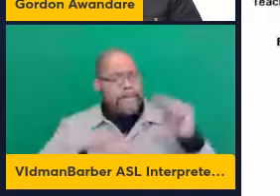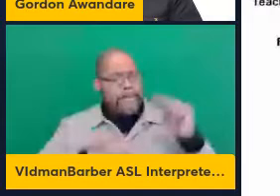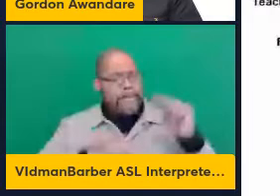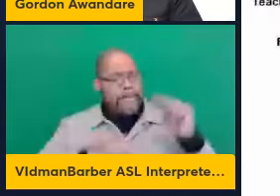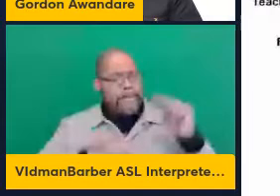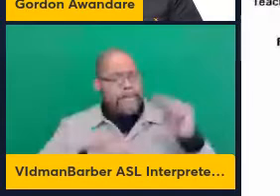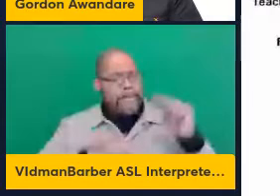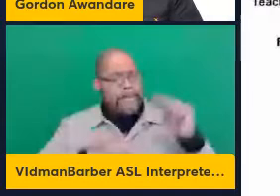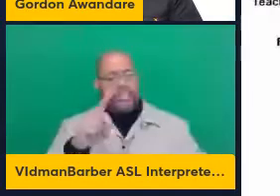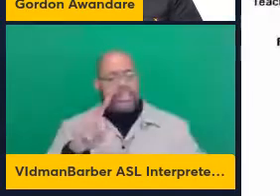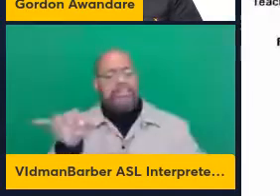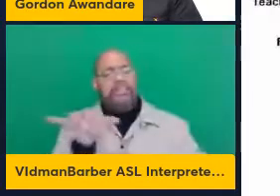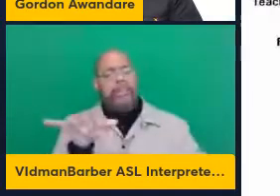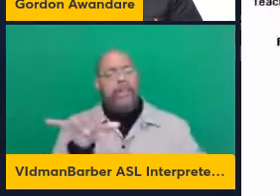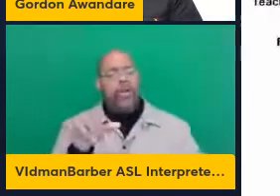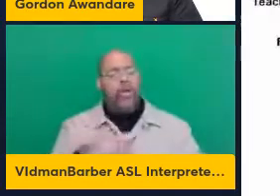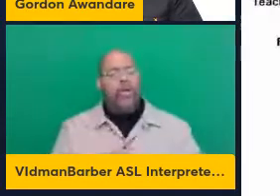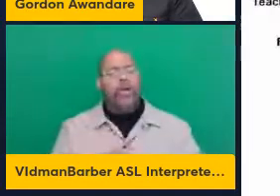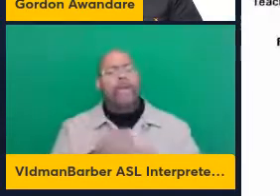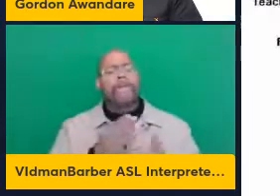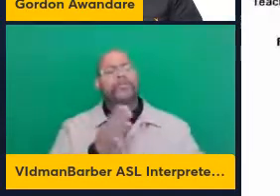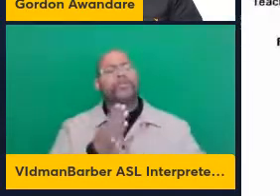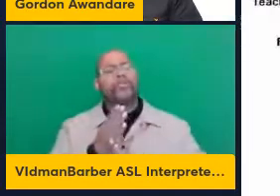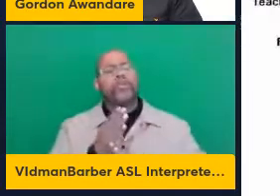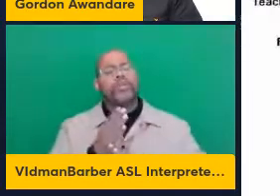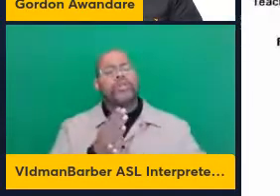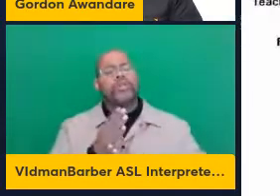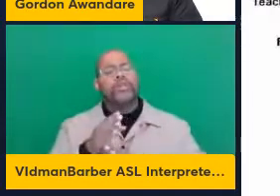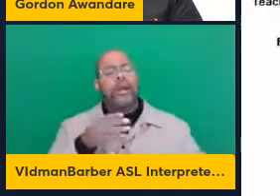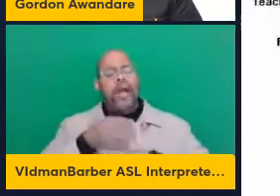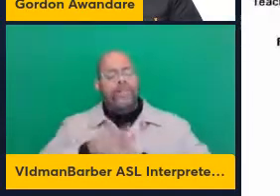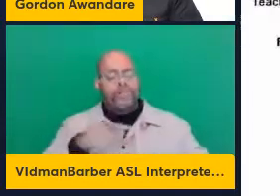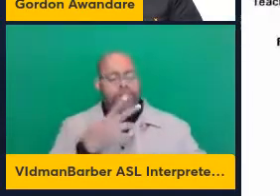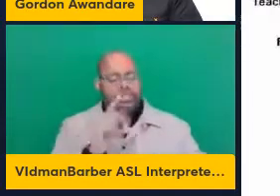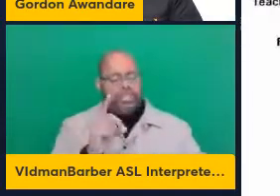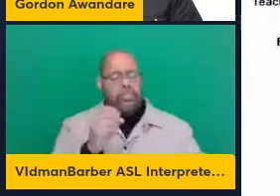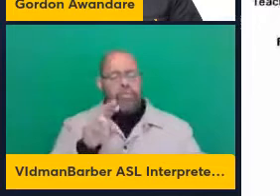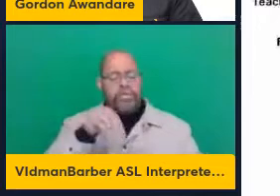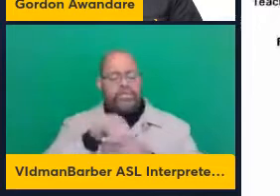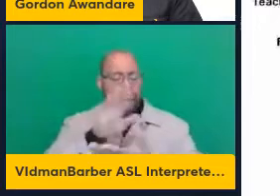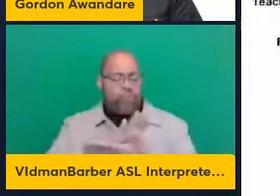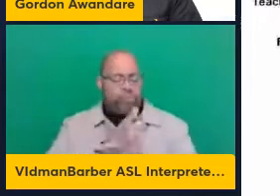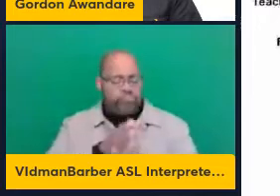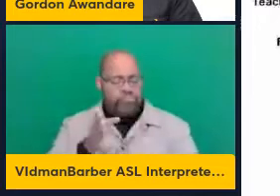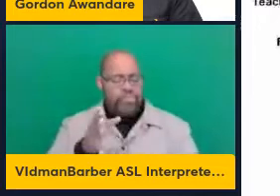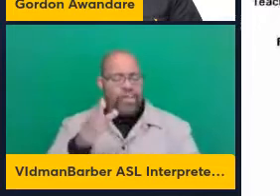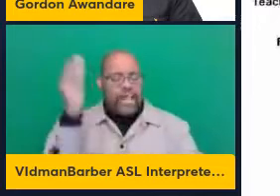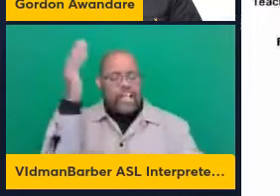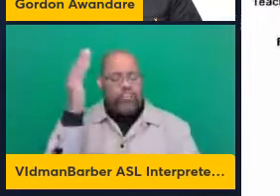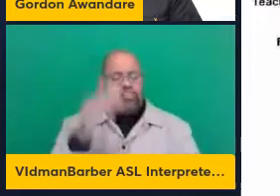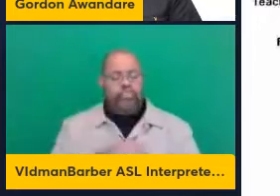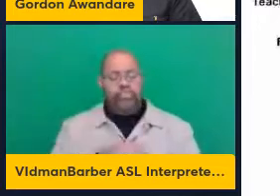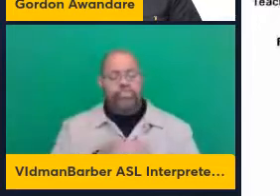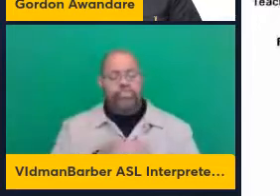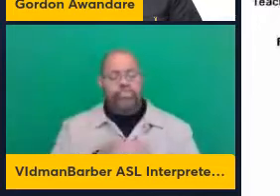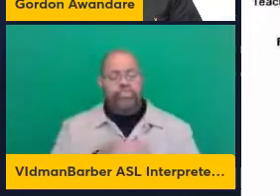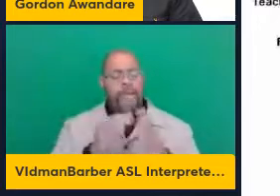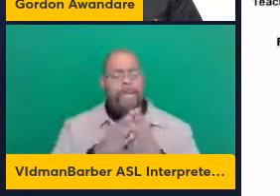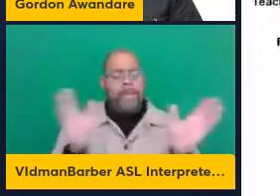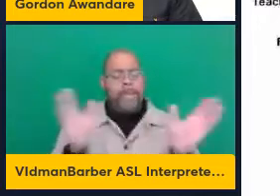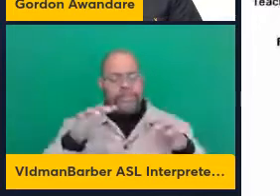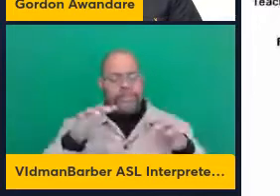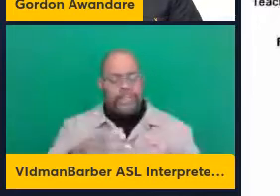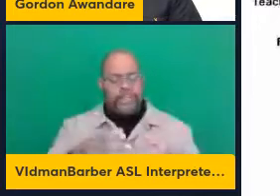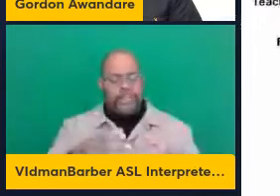PhD, is similar. Majority are doing postdoc or they are in academia as lecturers. Some are in the public sector and